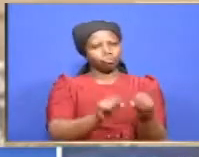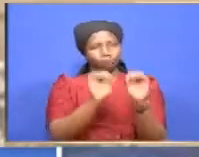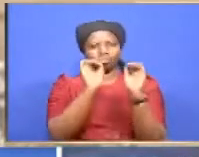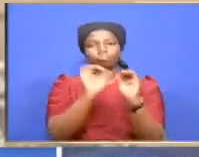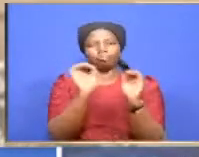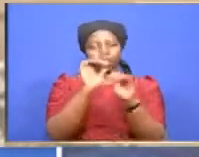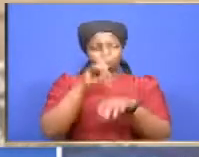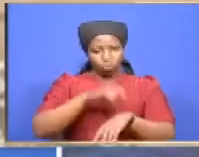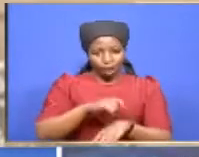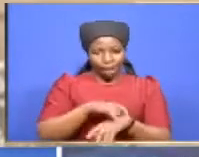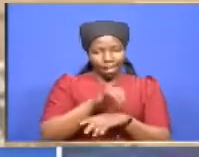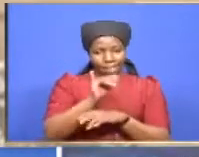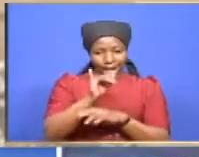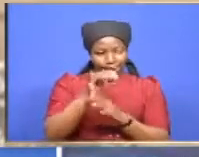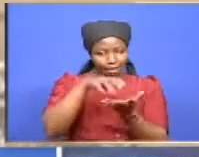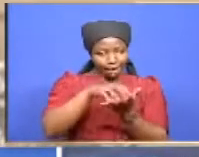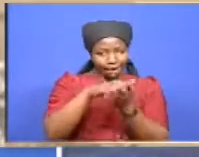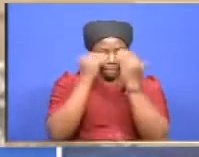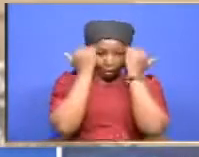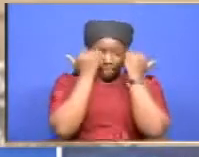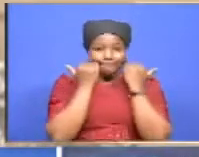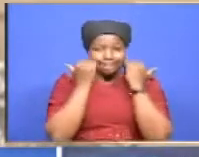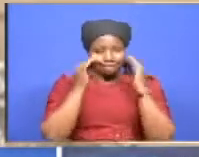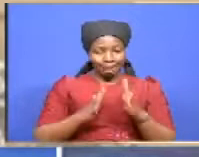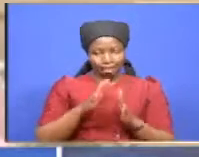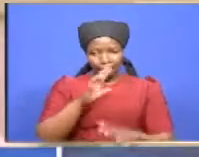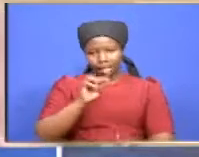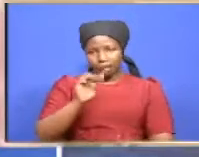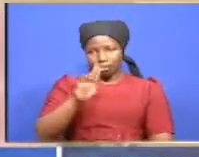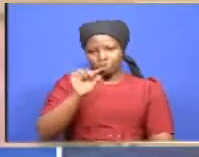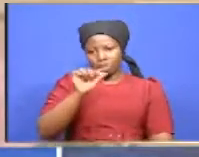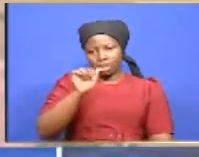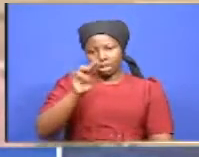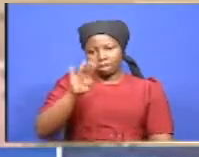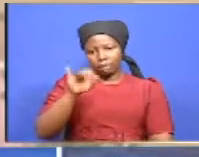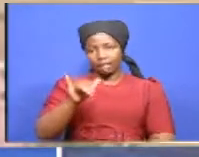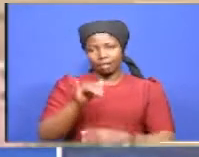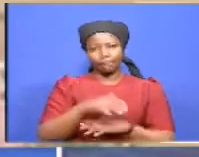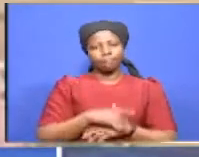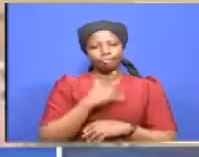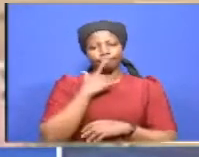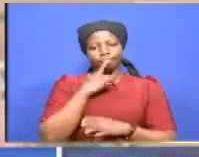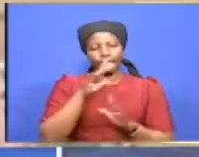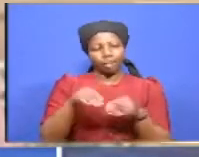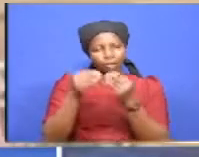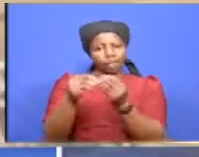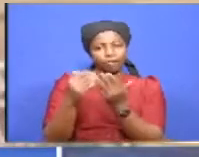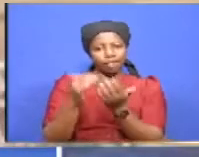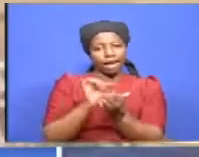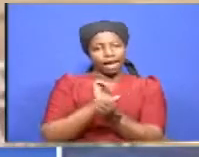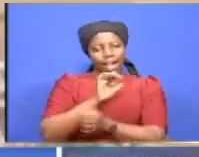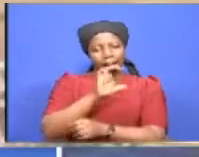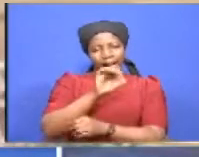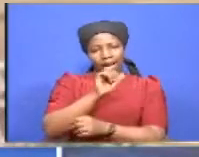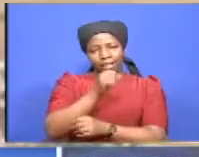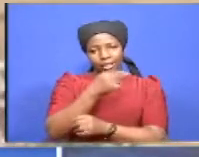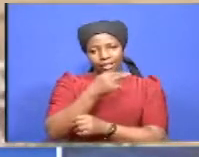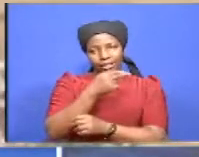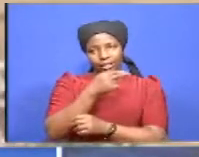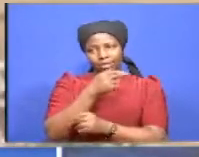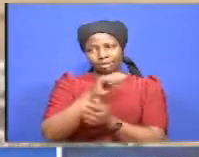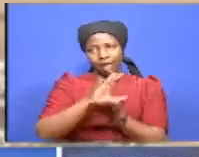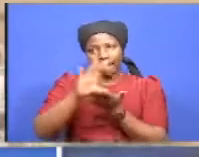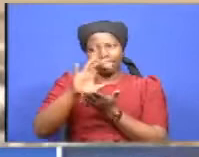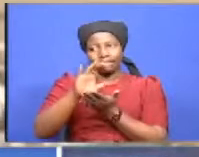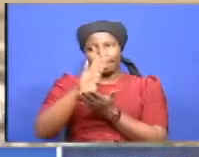Mugambi, they were able to be given a cash bail of 5 million shillings and